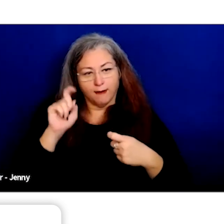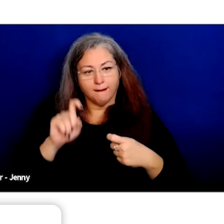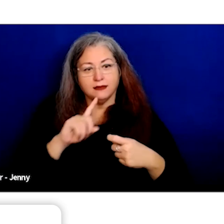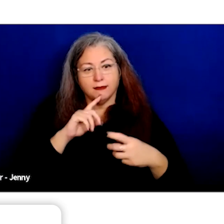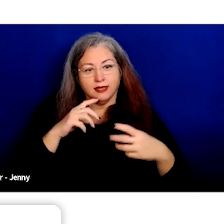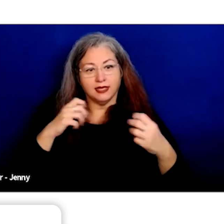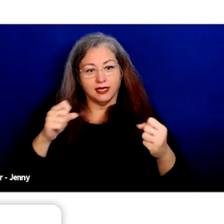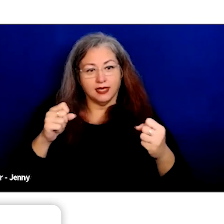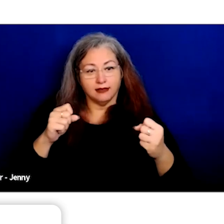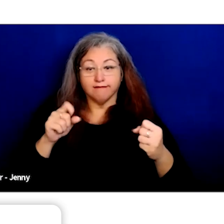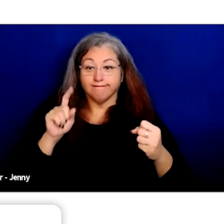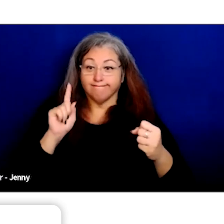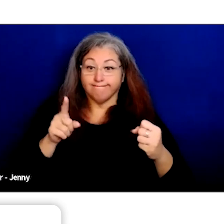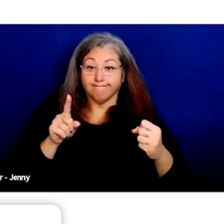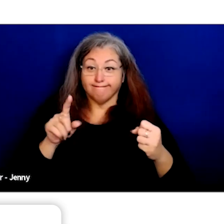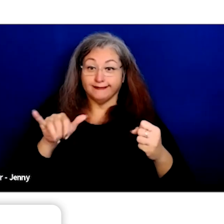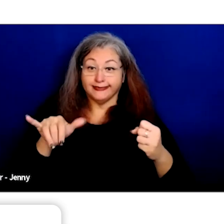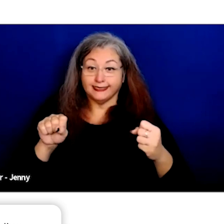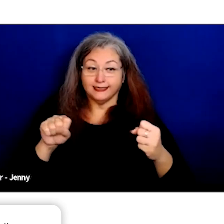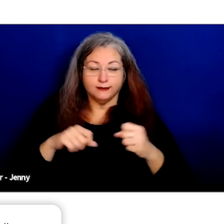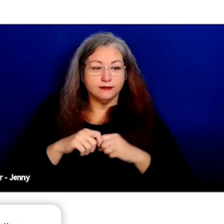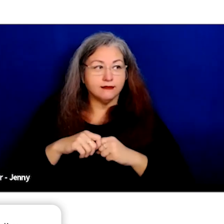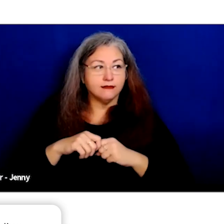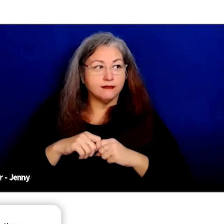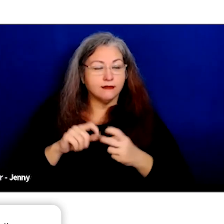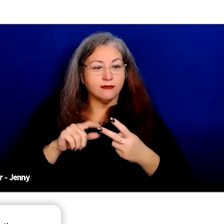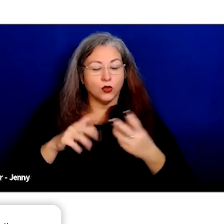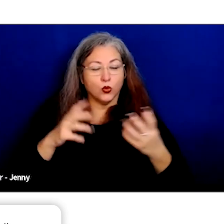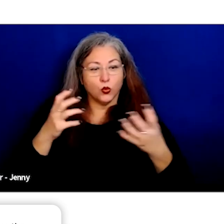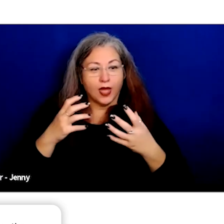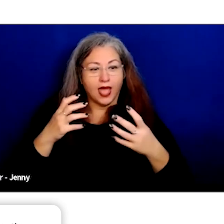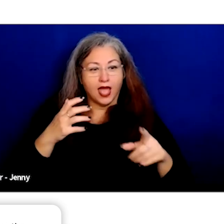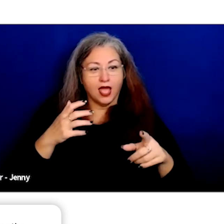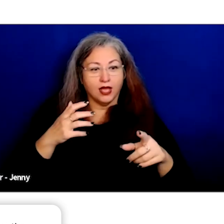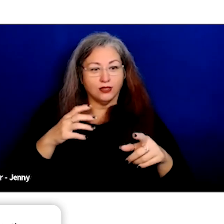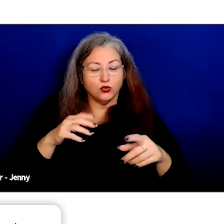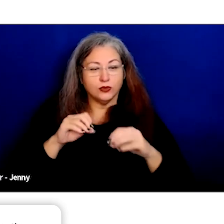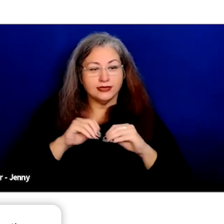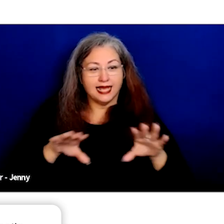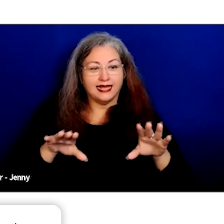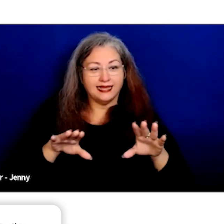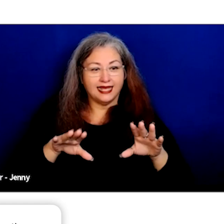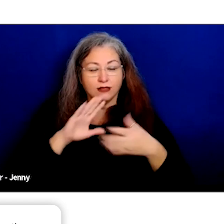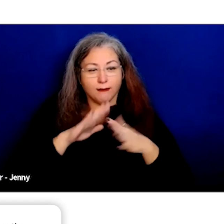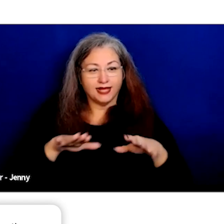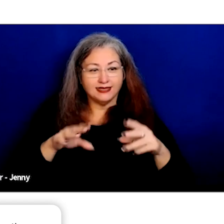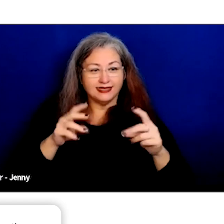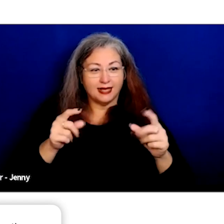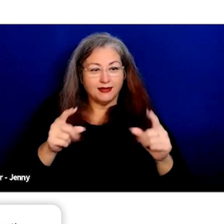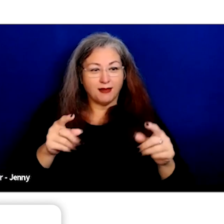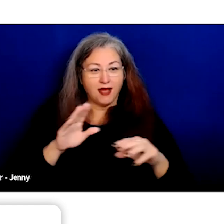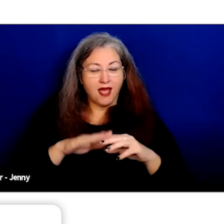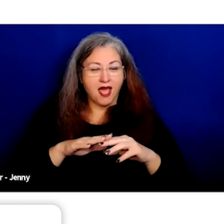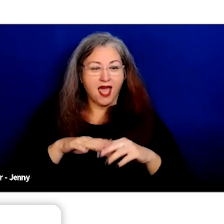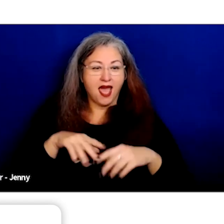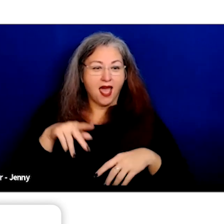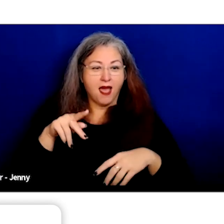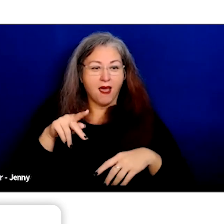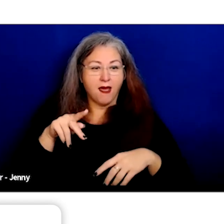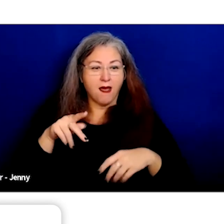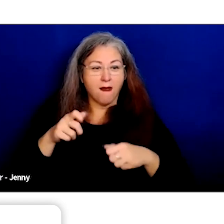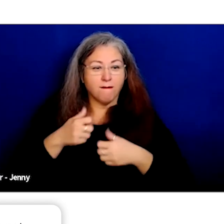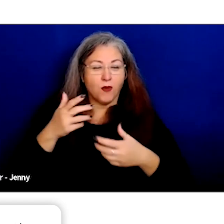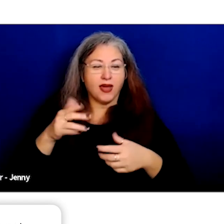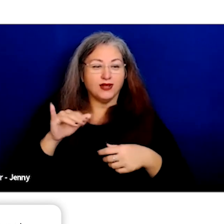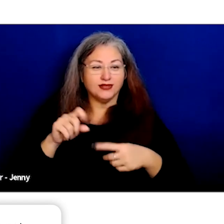healed. Word. My goodness, just sending blessings. Snap, snap, snaps on poetic jewels. Ashe,